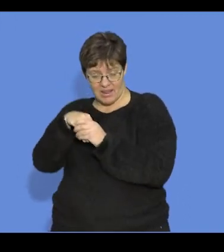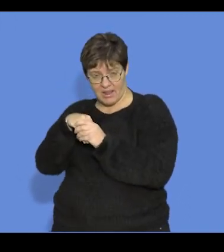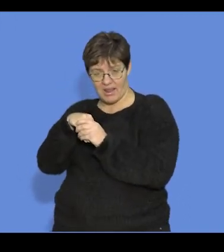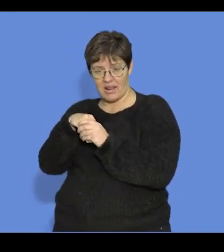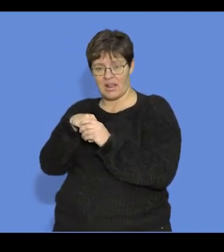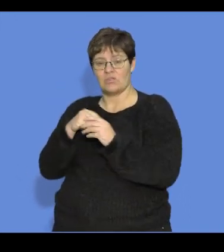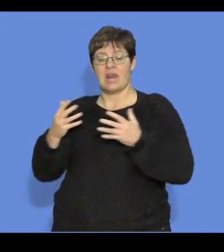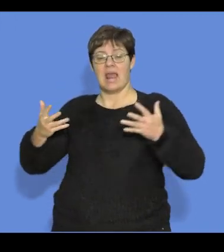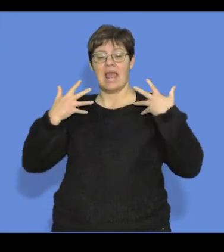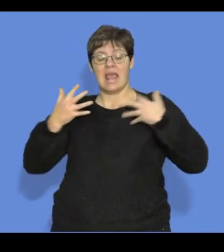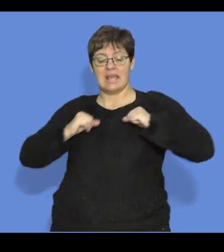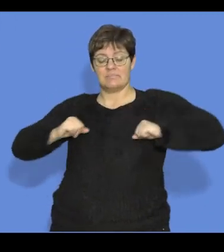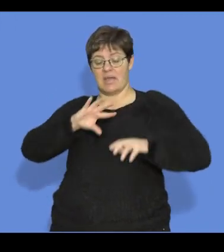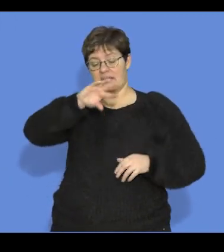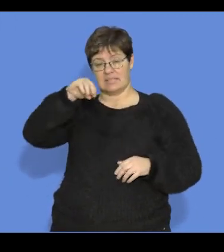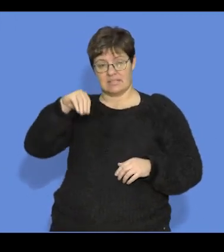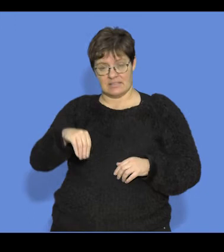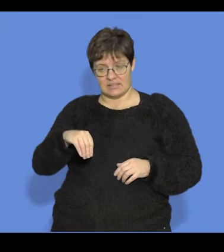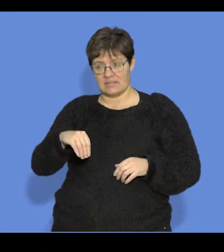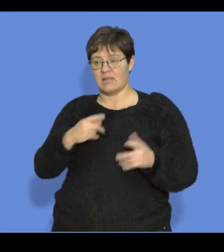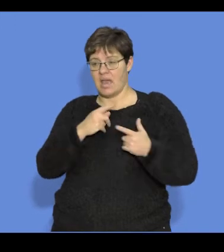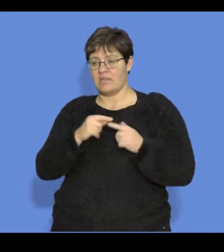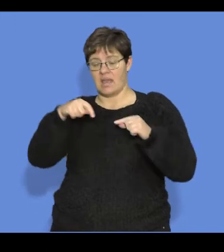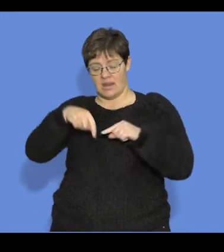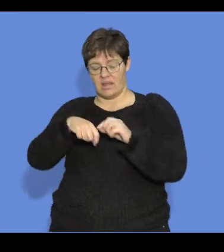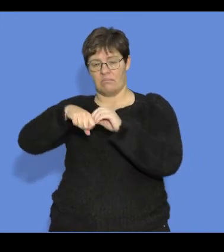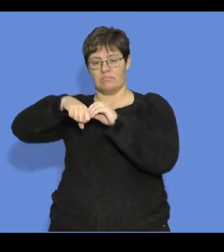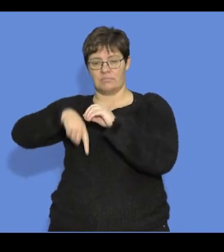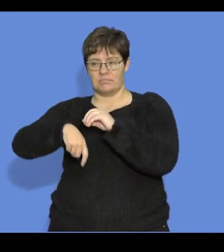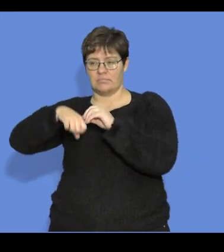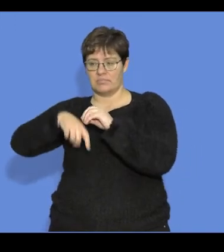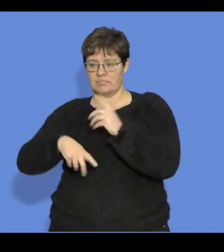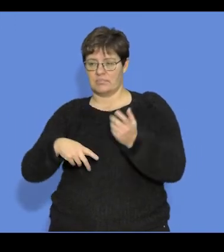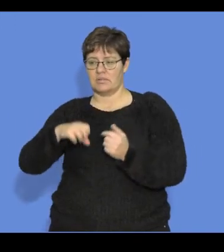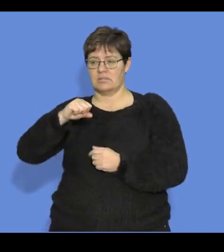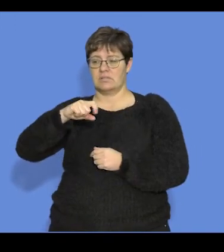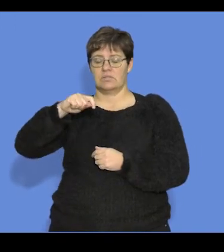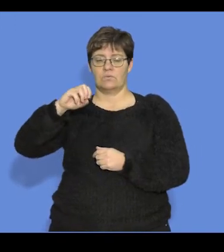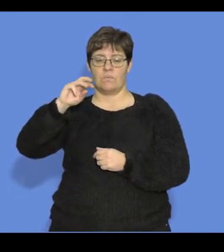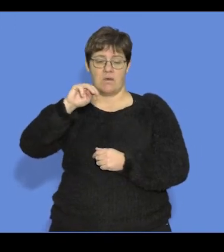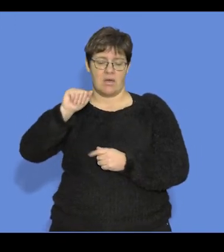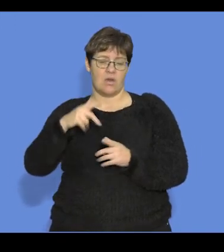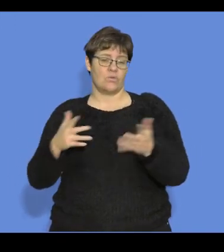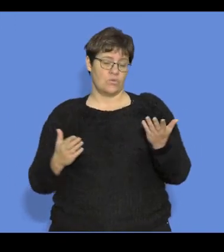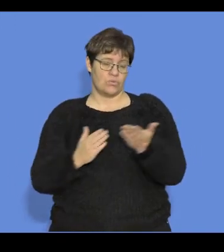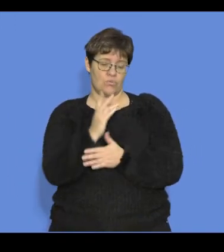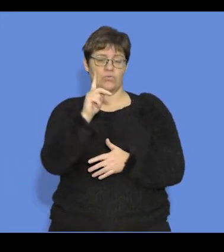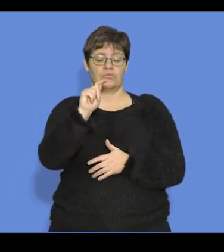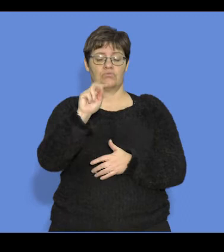air spaces, and eventually moves out through the leaf in transpiration.